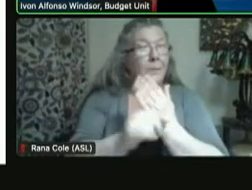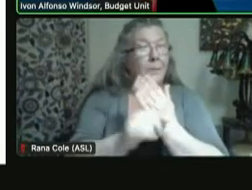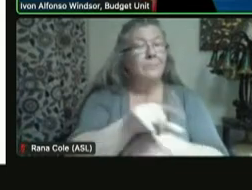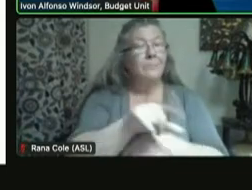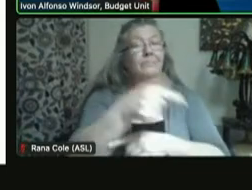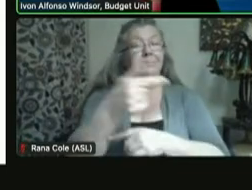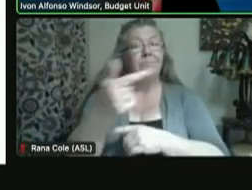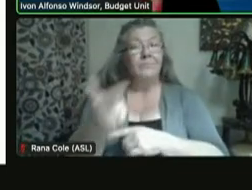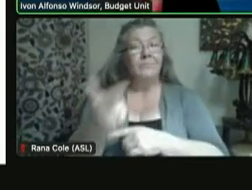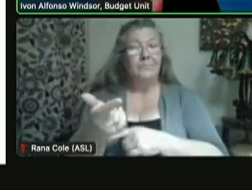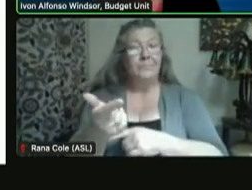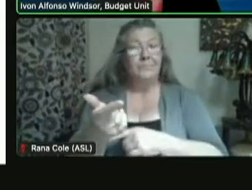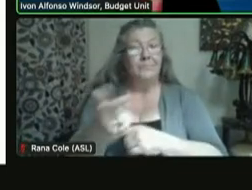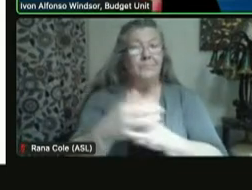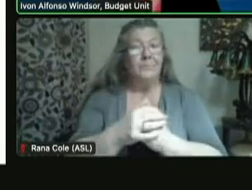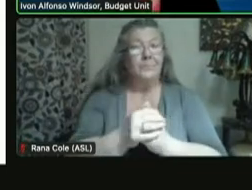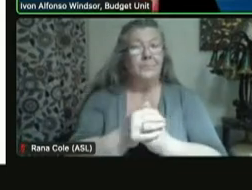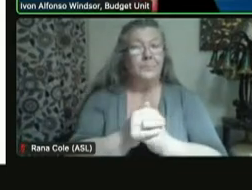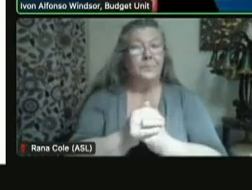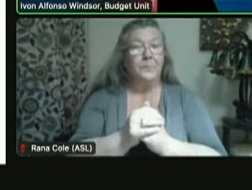McKnight.